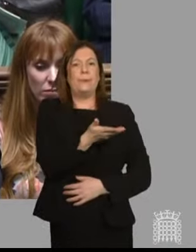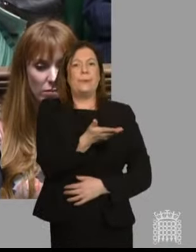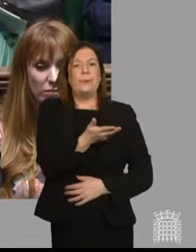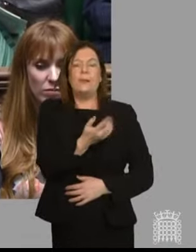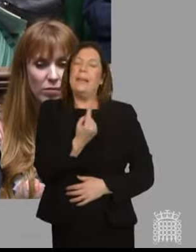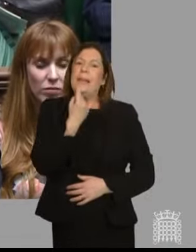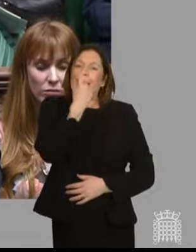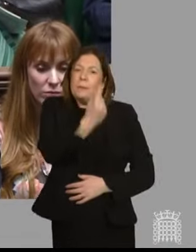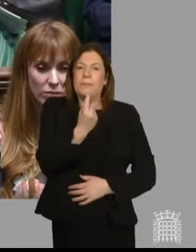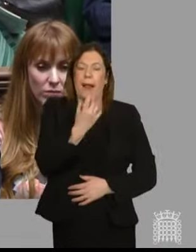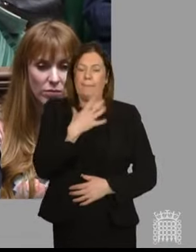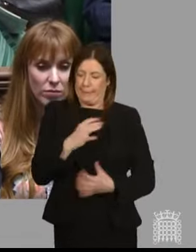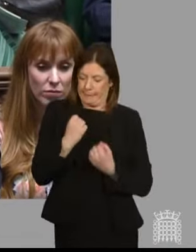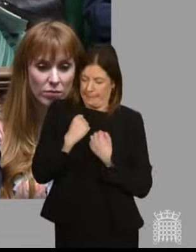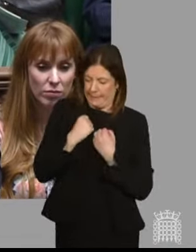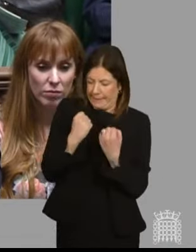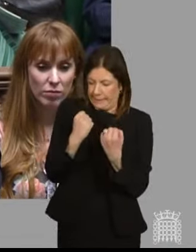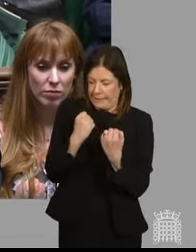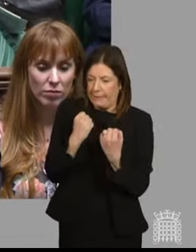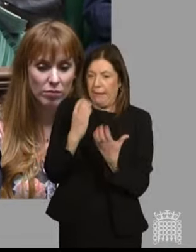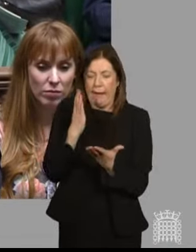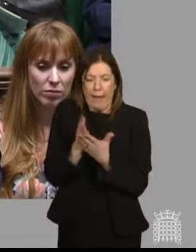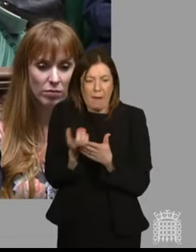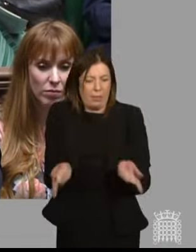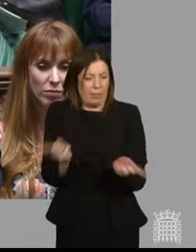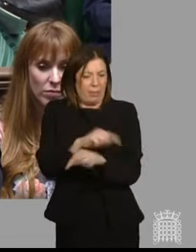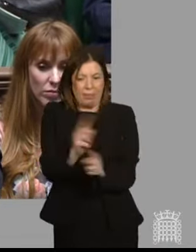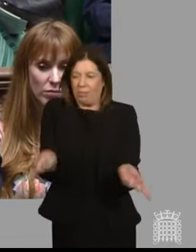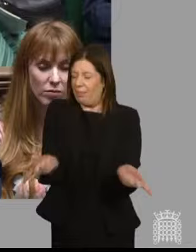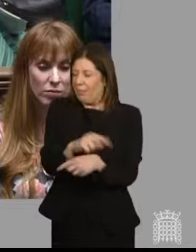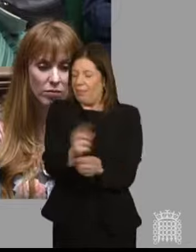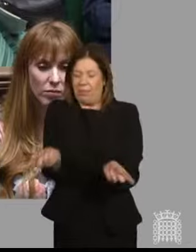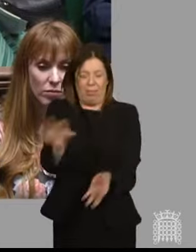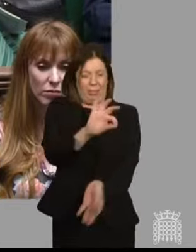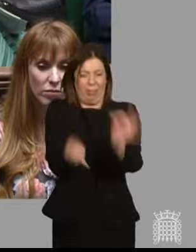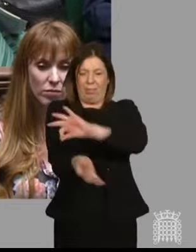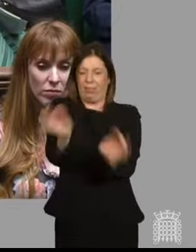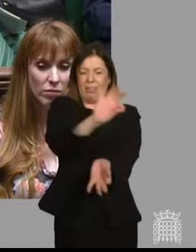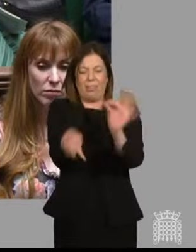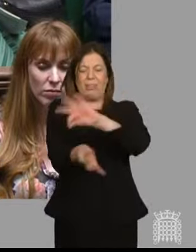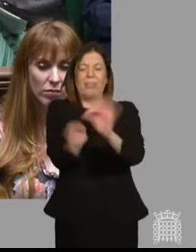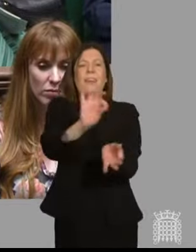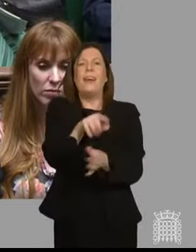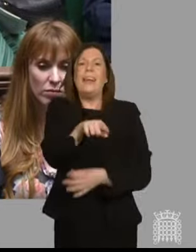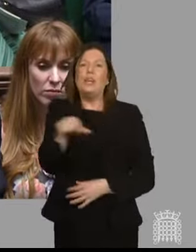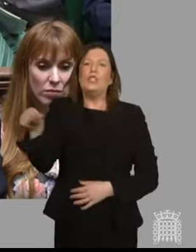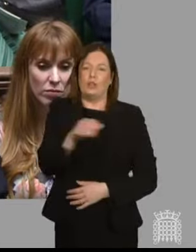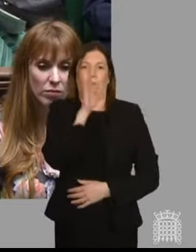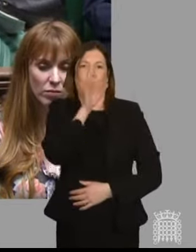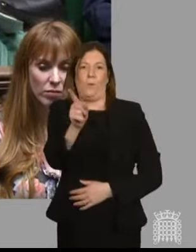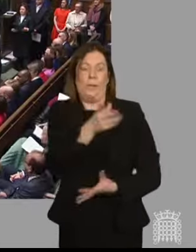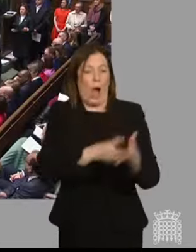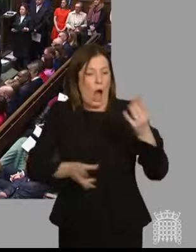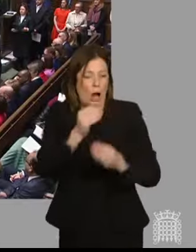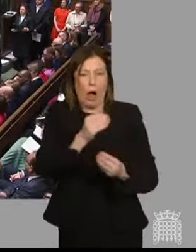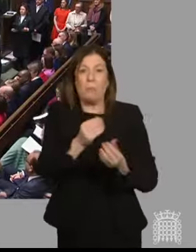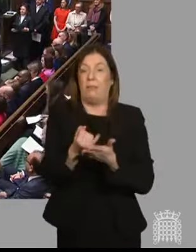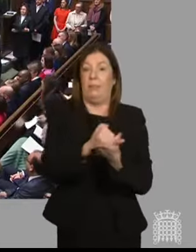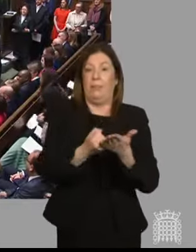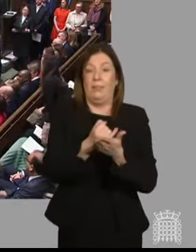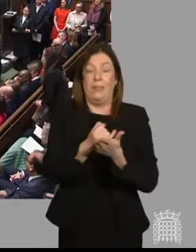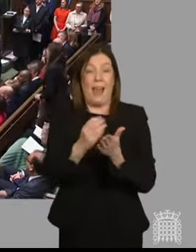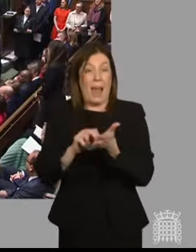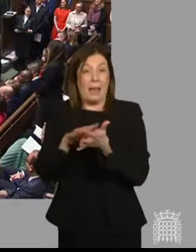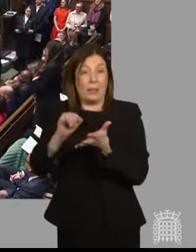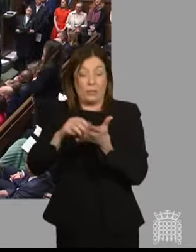is white, admit that whether it's the economy, immigration, the NHS, he has failed?